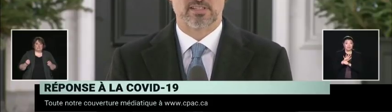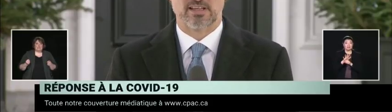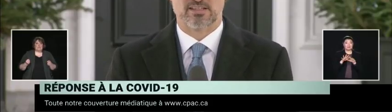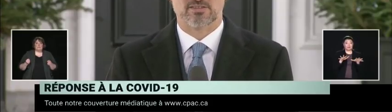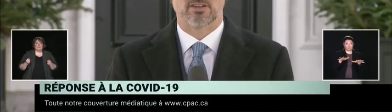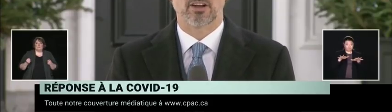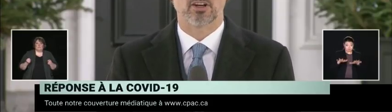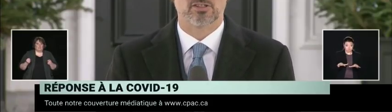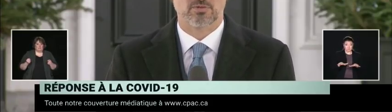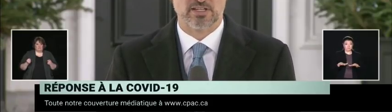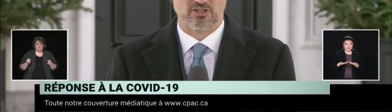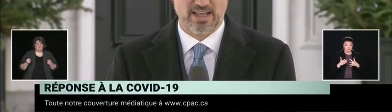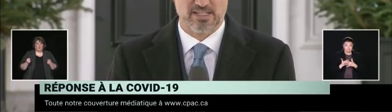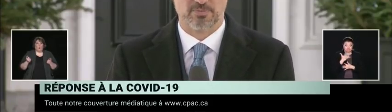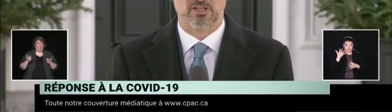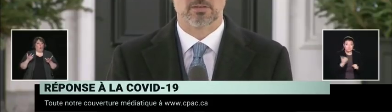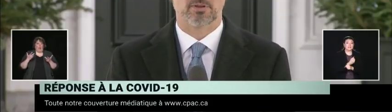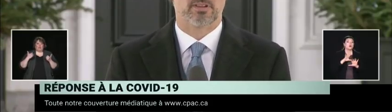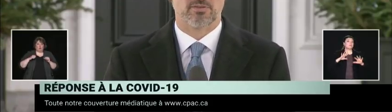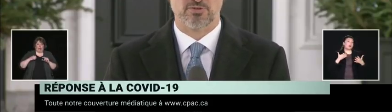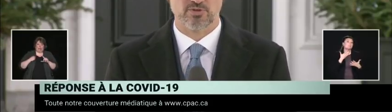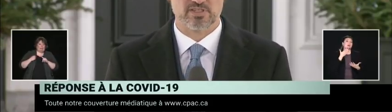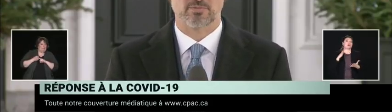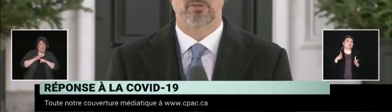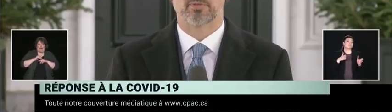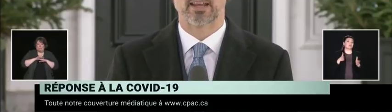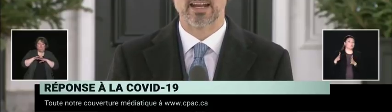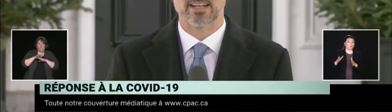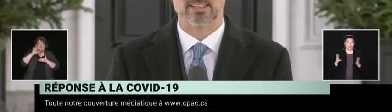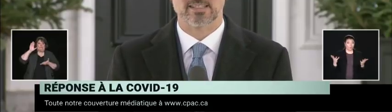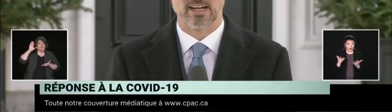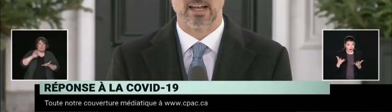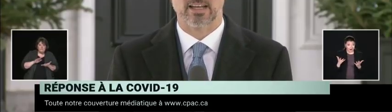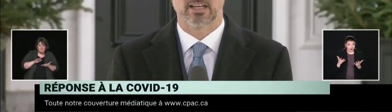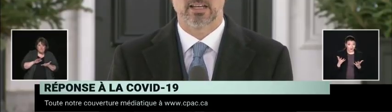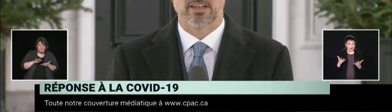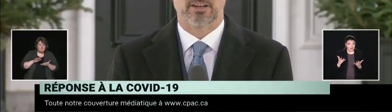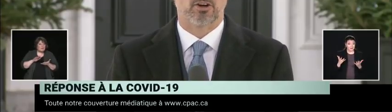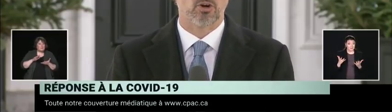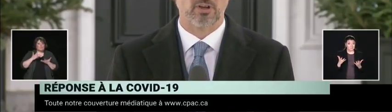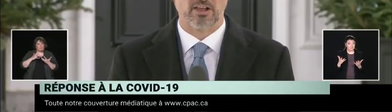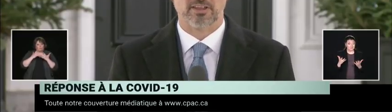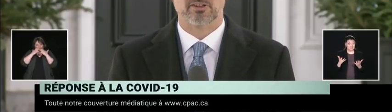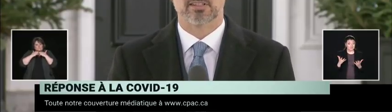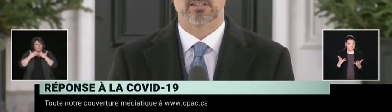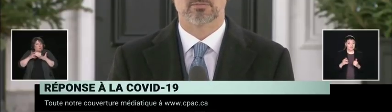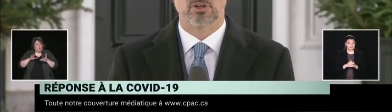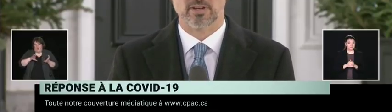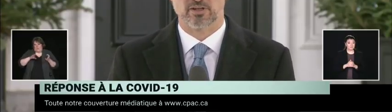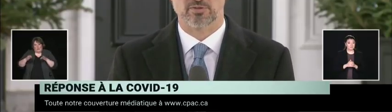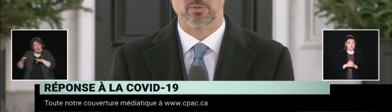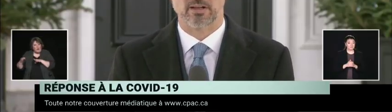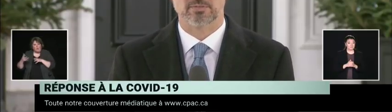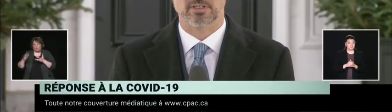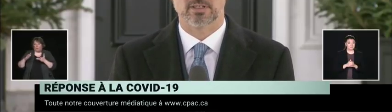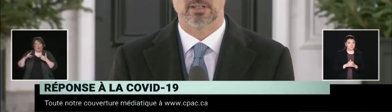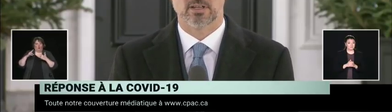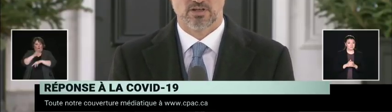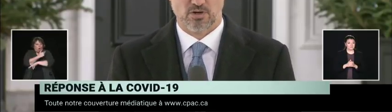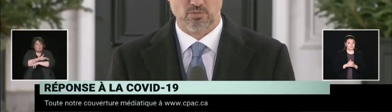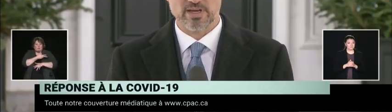unserious or as non-consequential as possible, that the fewest number of Canadians die, that our healthcare systems don't get